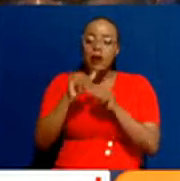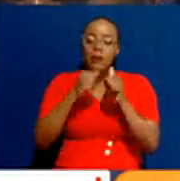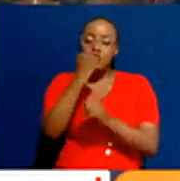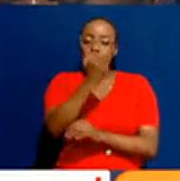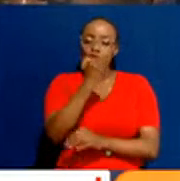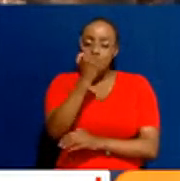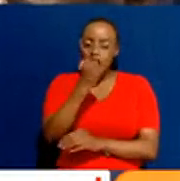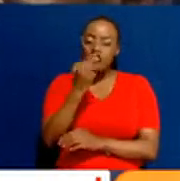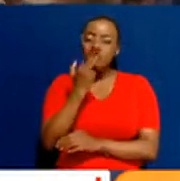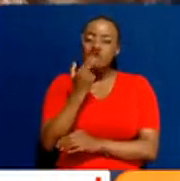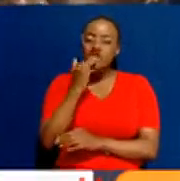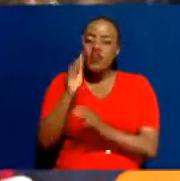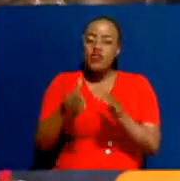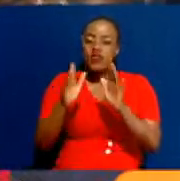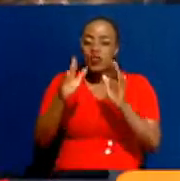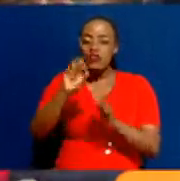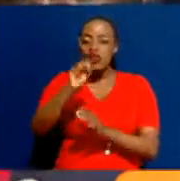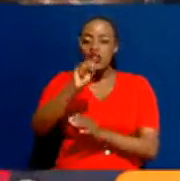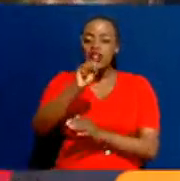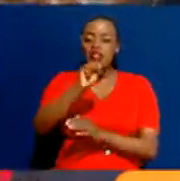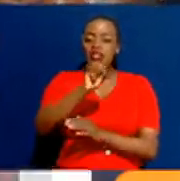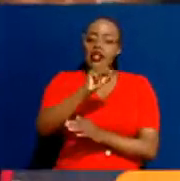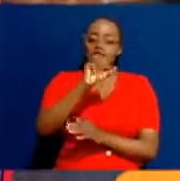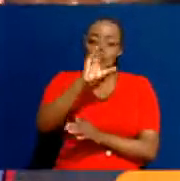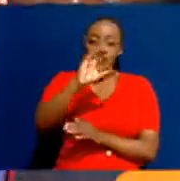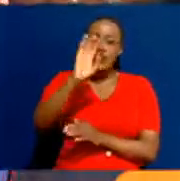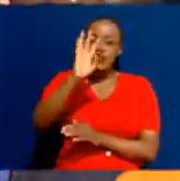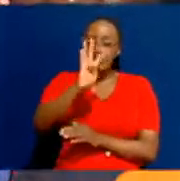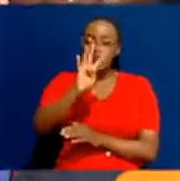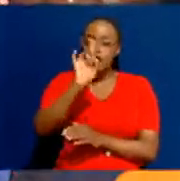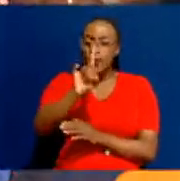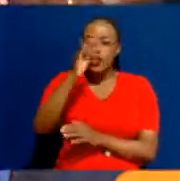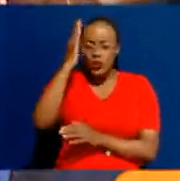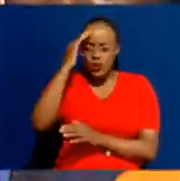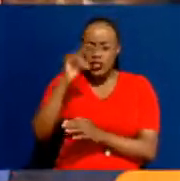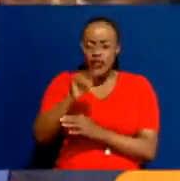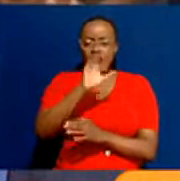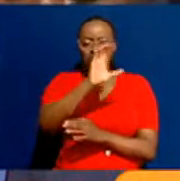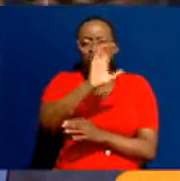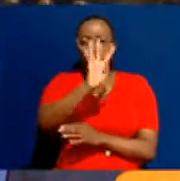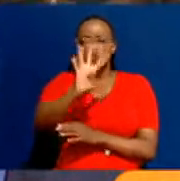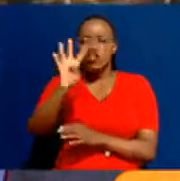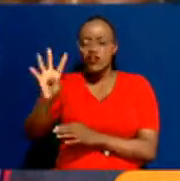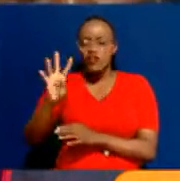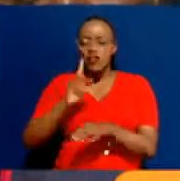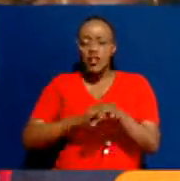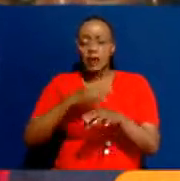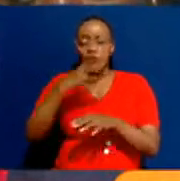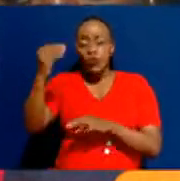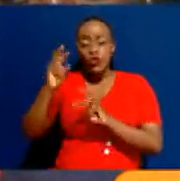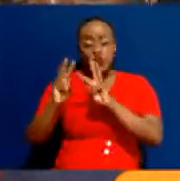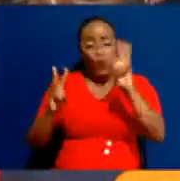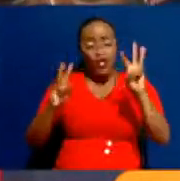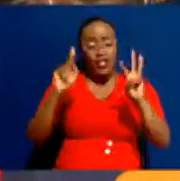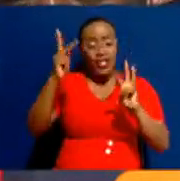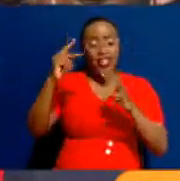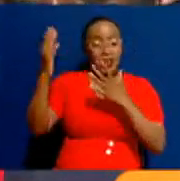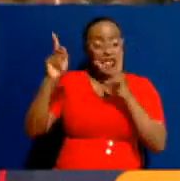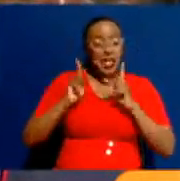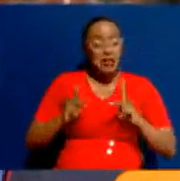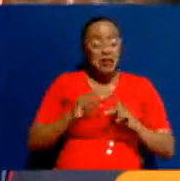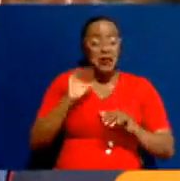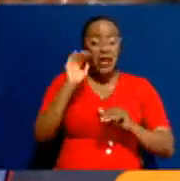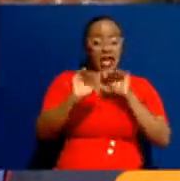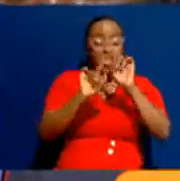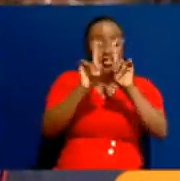sugar, about that road called C41. You know it. And C44. So when you go to Western Kenya, you expect that people will